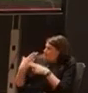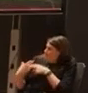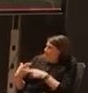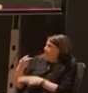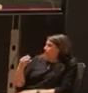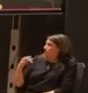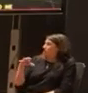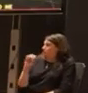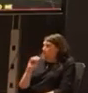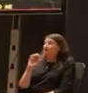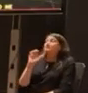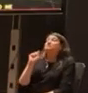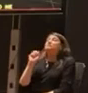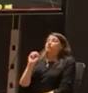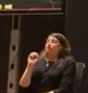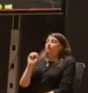this